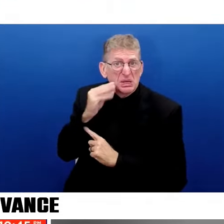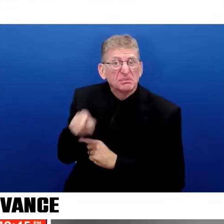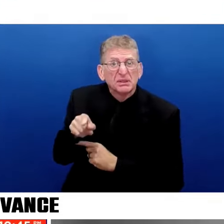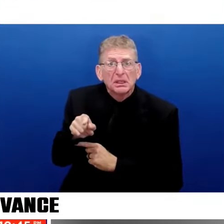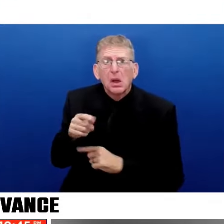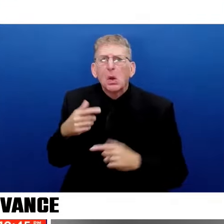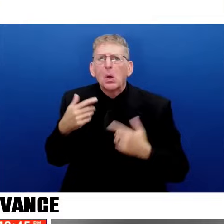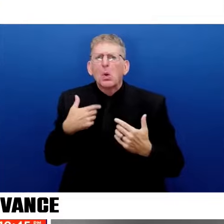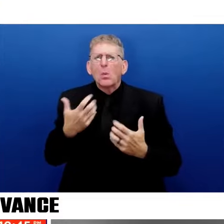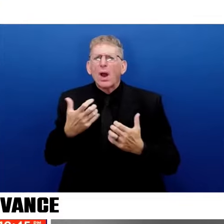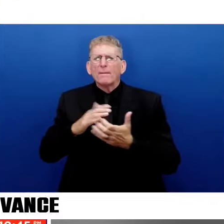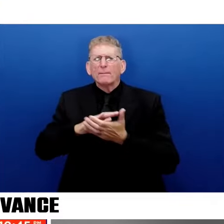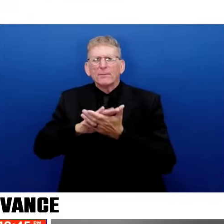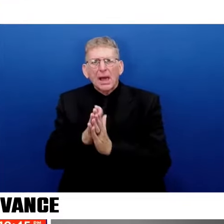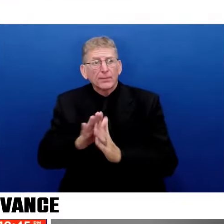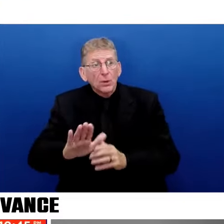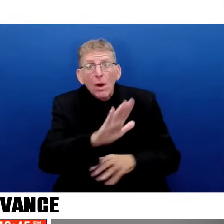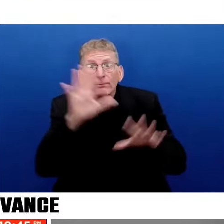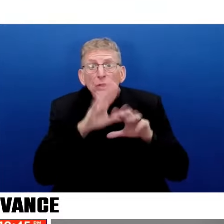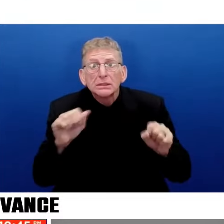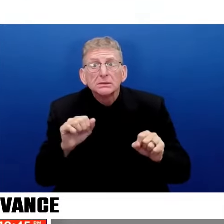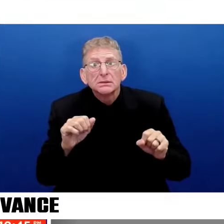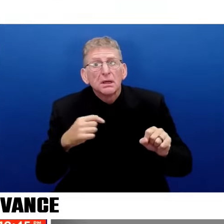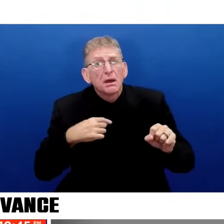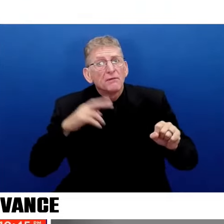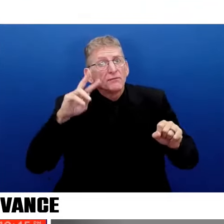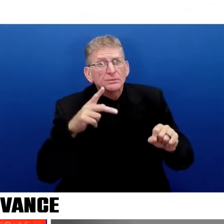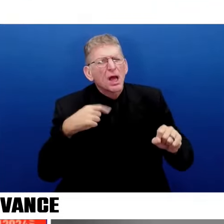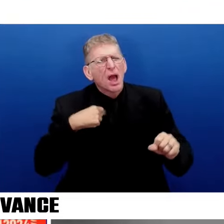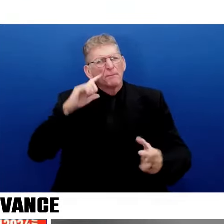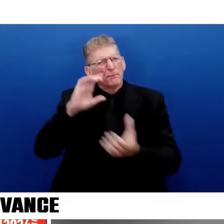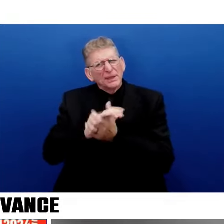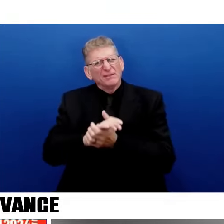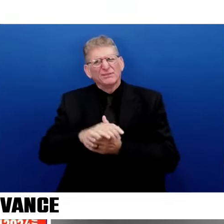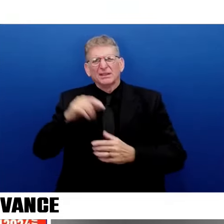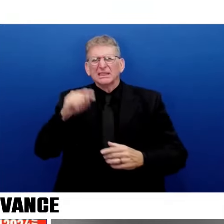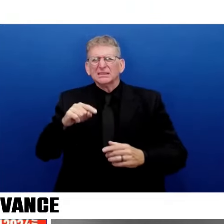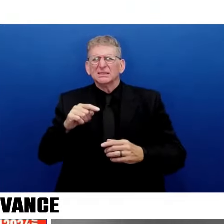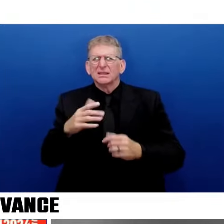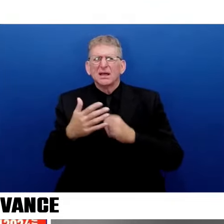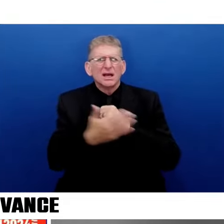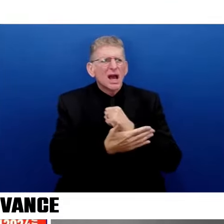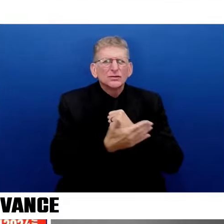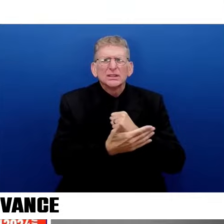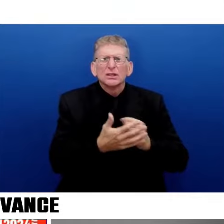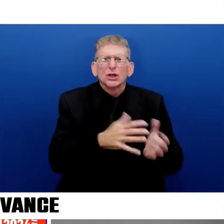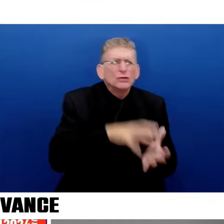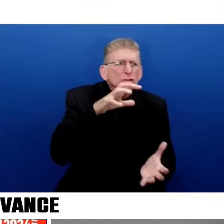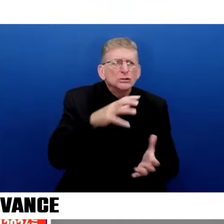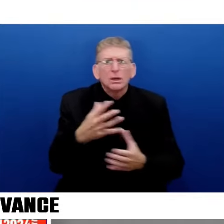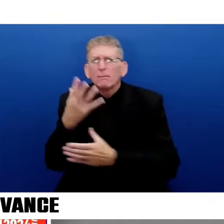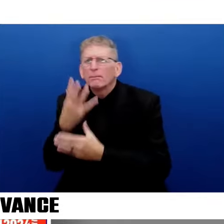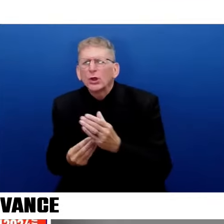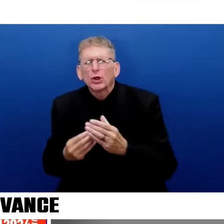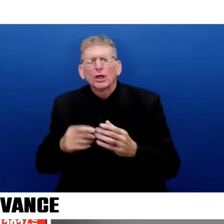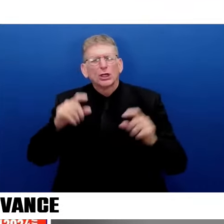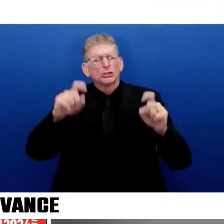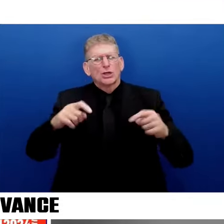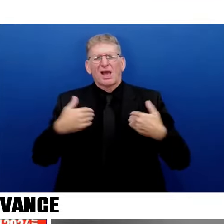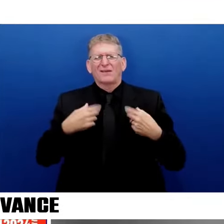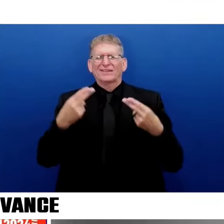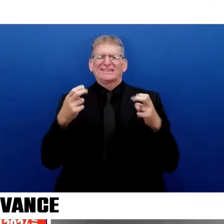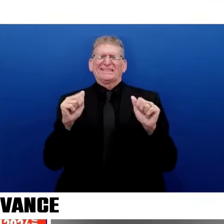American, whether they're rich or poor, ought to be able to turn on their heat in the middle of a cold winter night. That's gotten more difficult thanks to Kamala Harris's energy